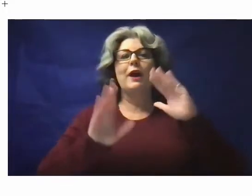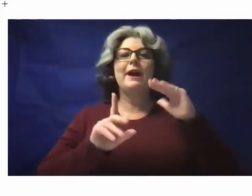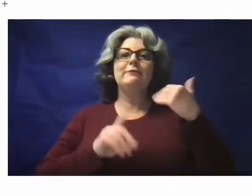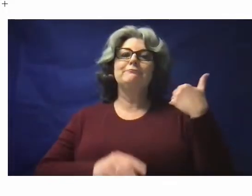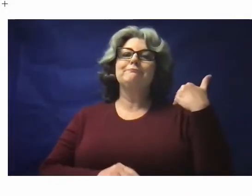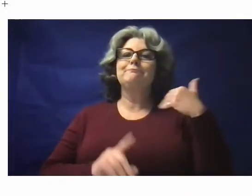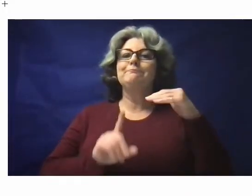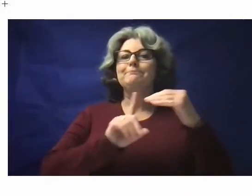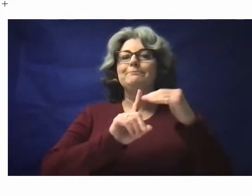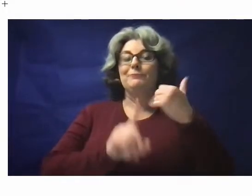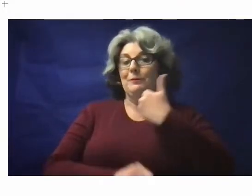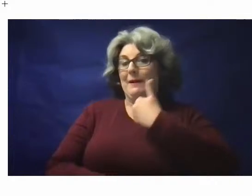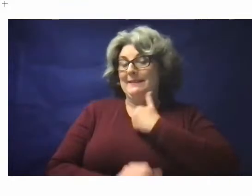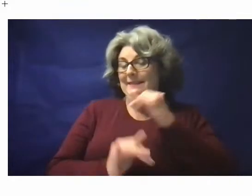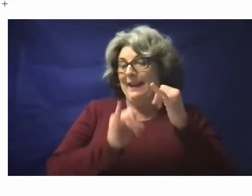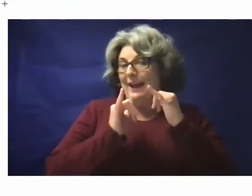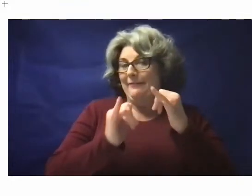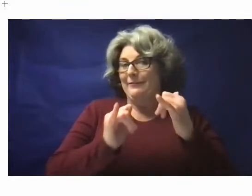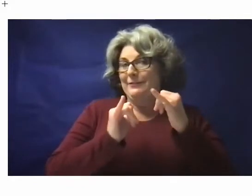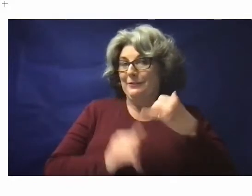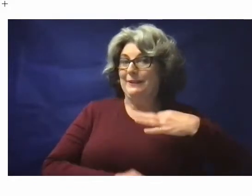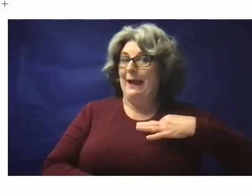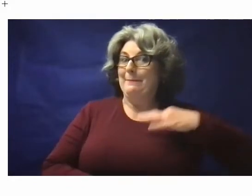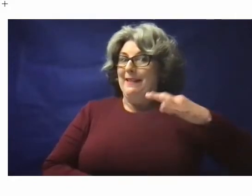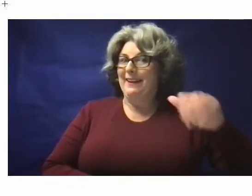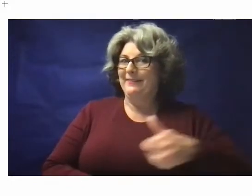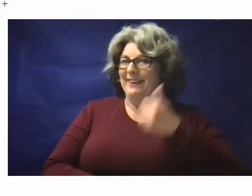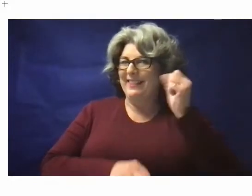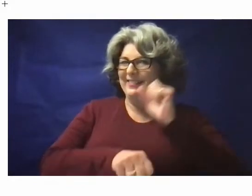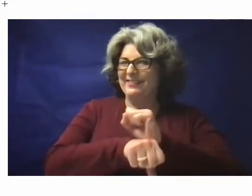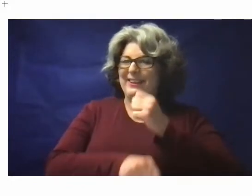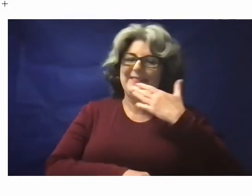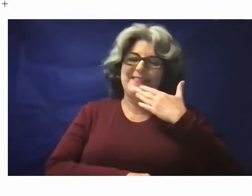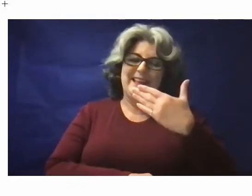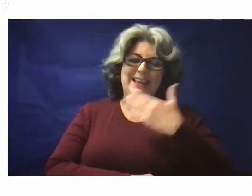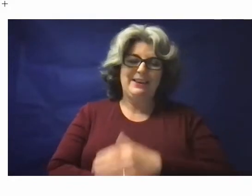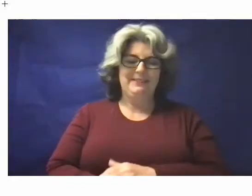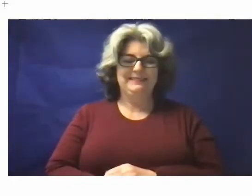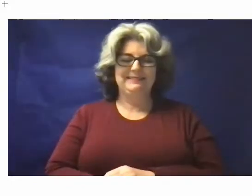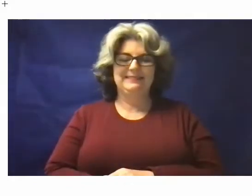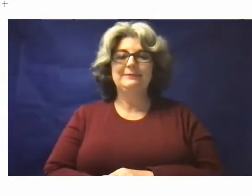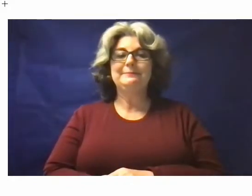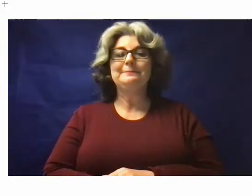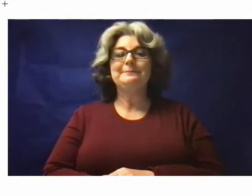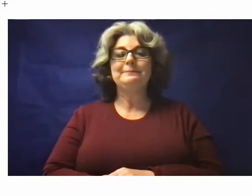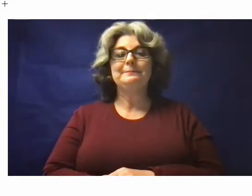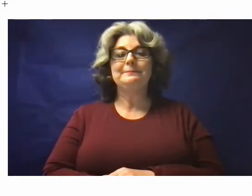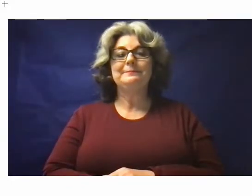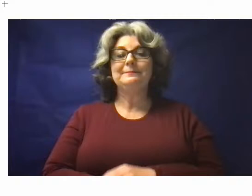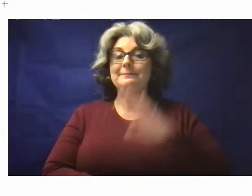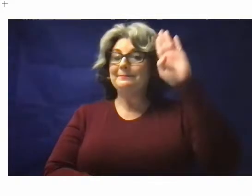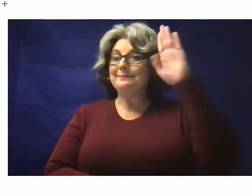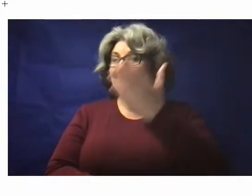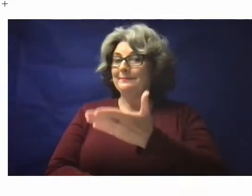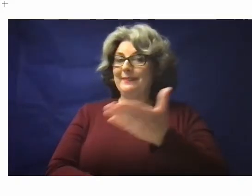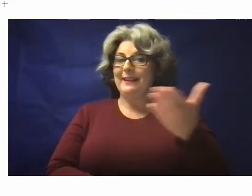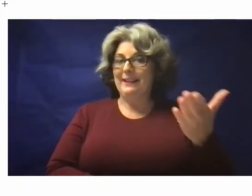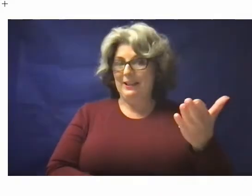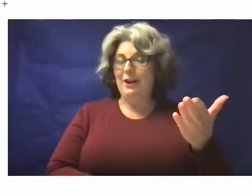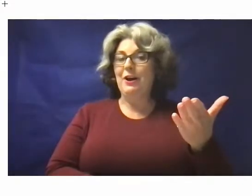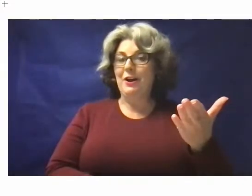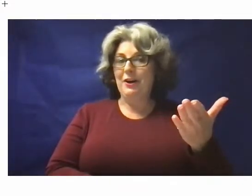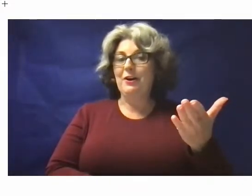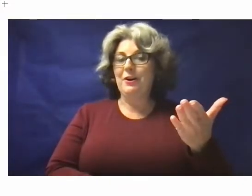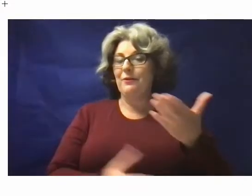for myself when I'm applying on the jobs. Thank you very much. All right, so hello everybody. That's thank